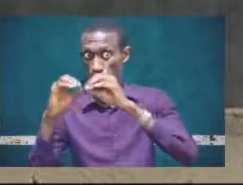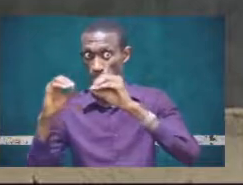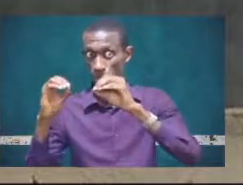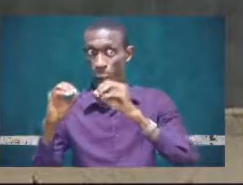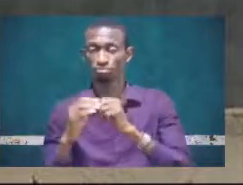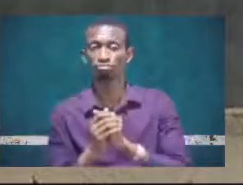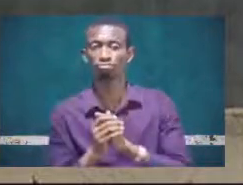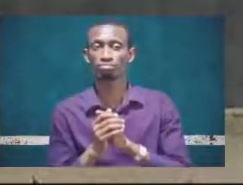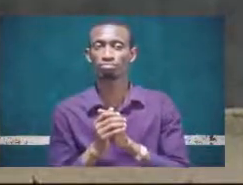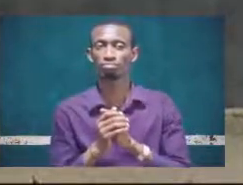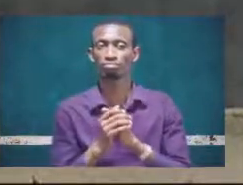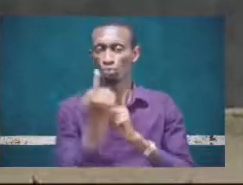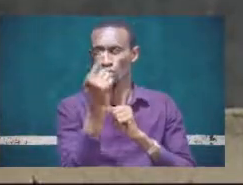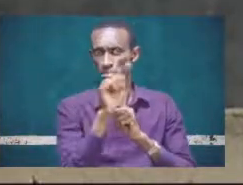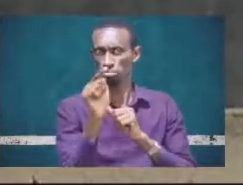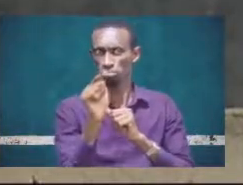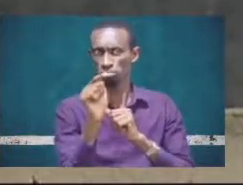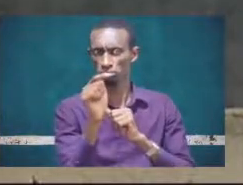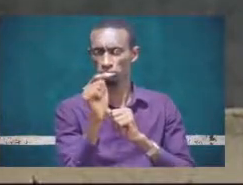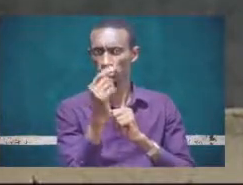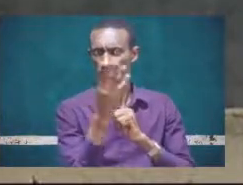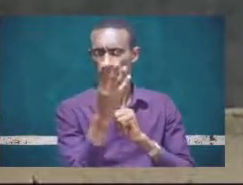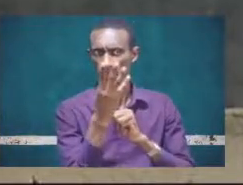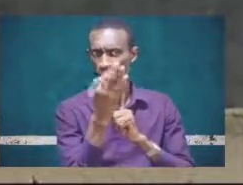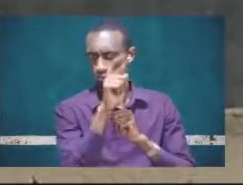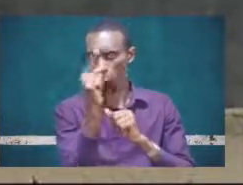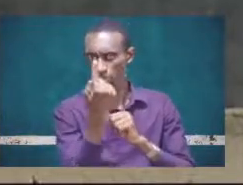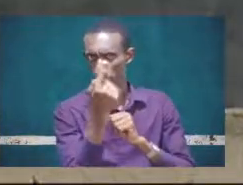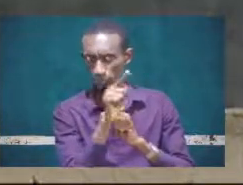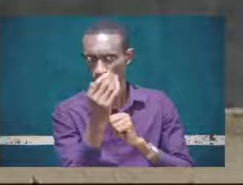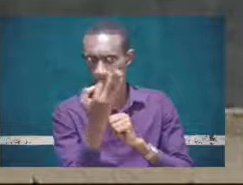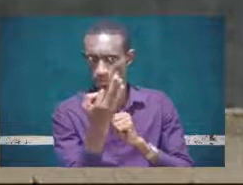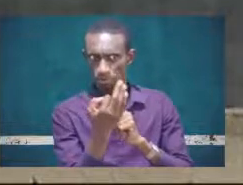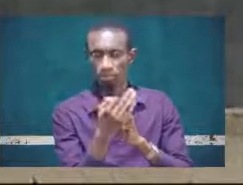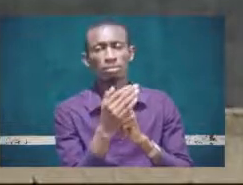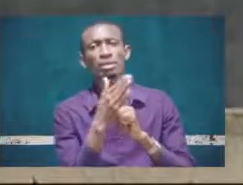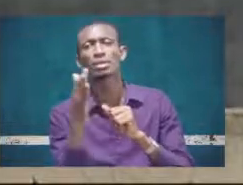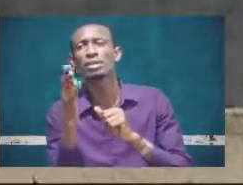roots, 1/3 and 4.